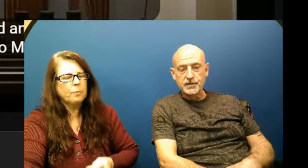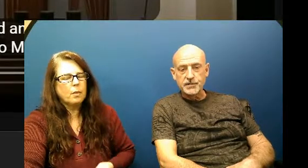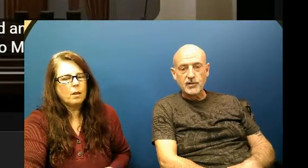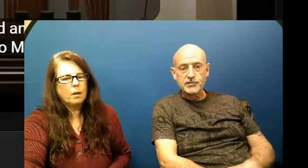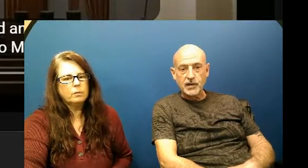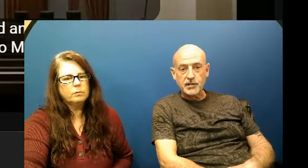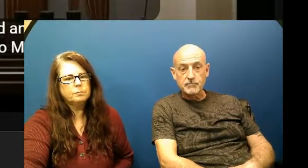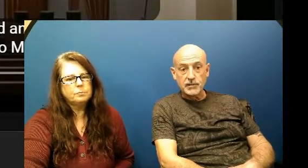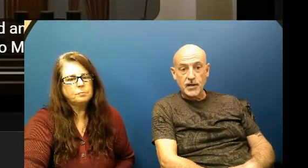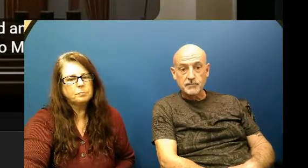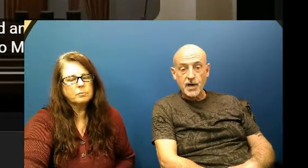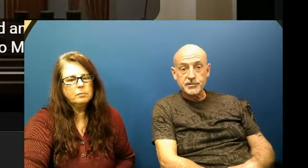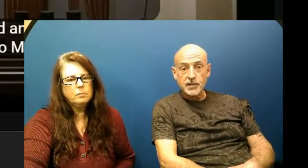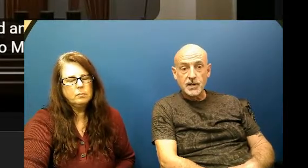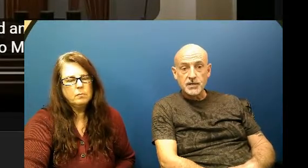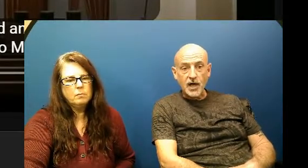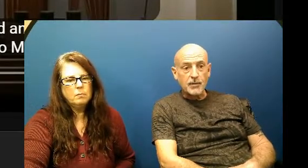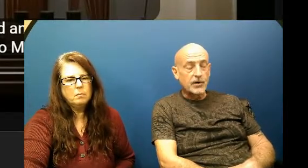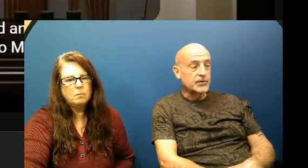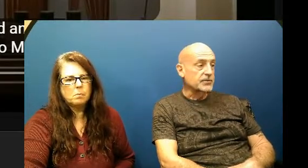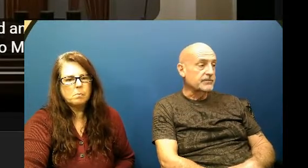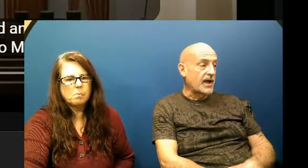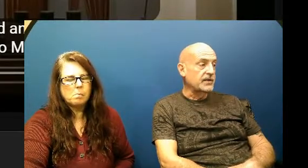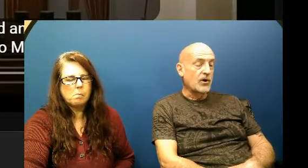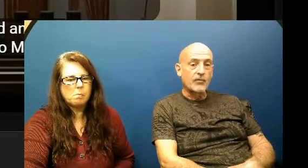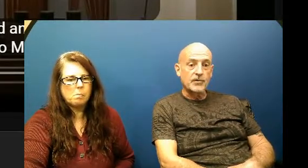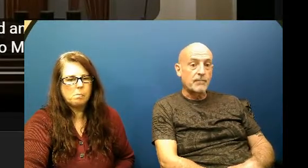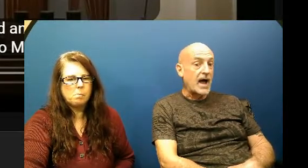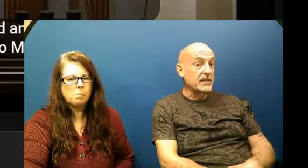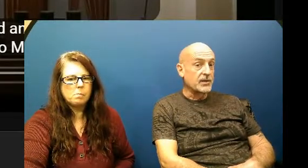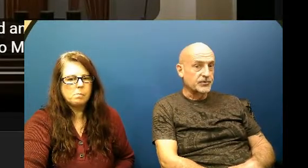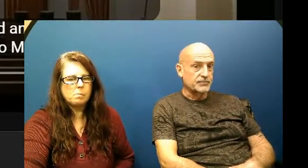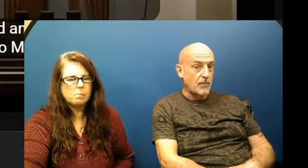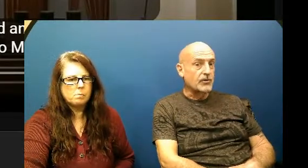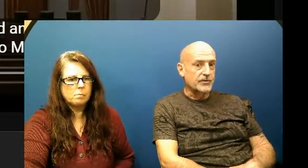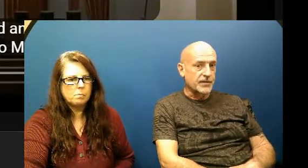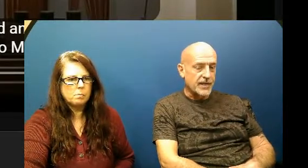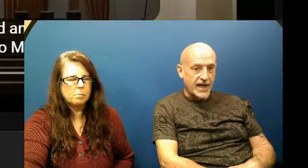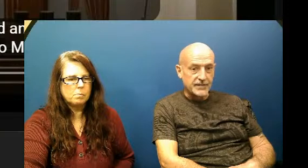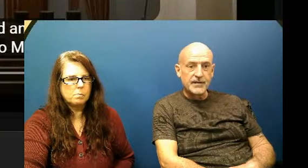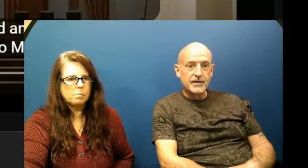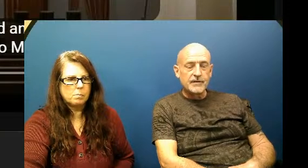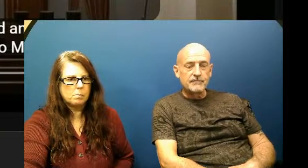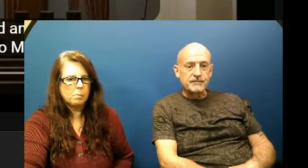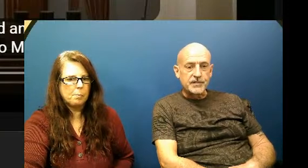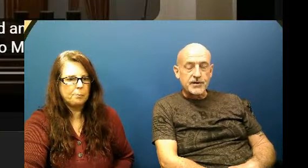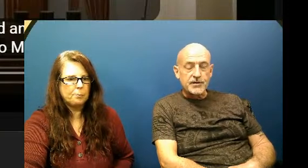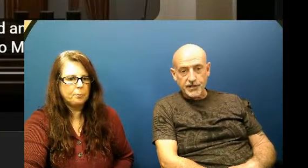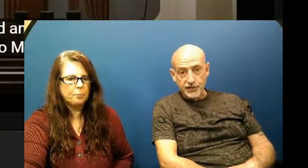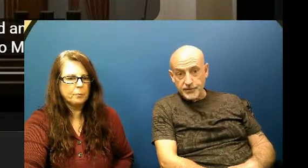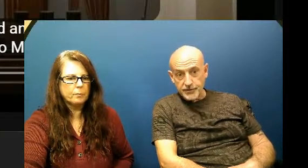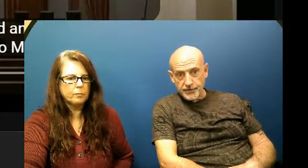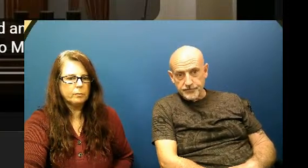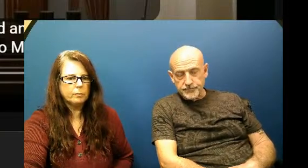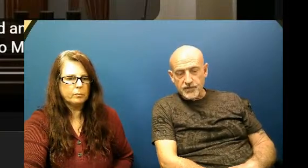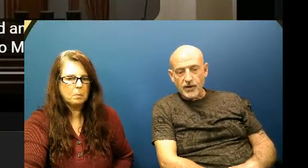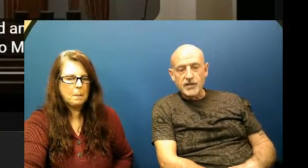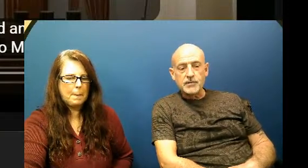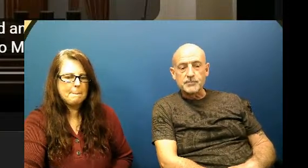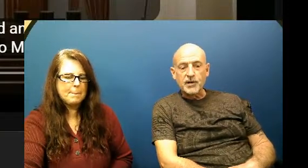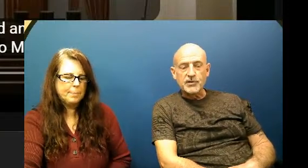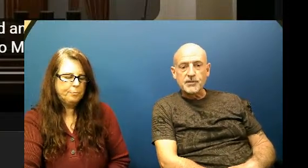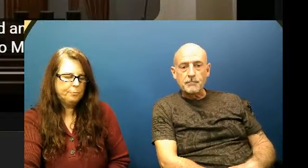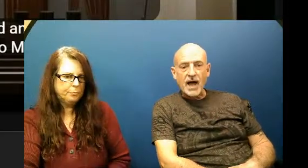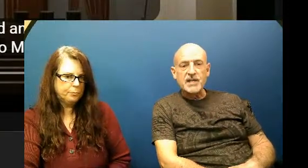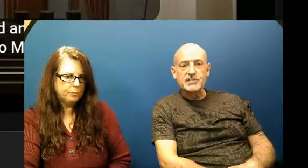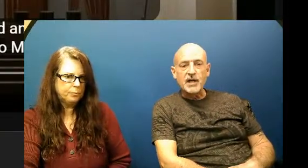$400 billion like Elon Musk, not because we're fighting over the pie that was smaller than that 50 years ago. Right?